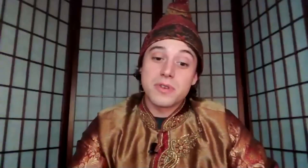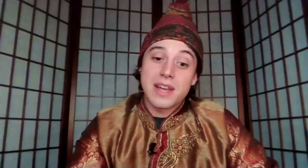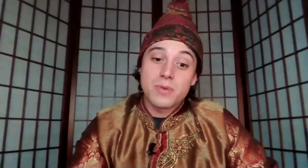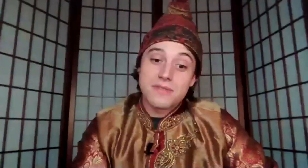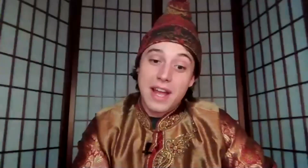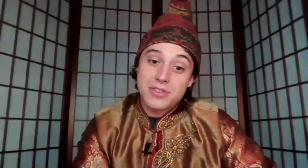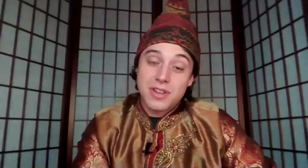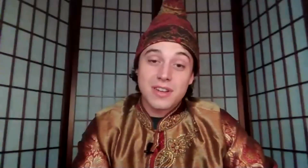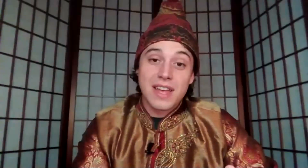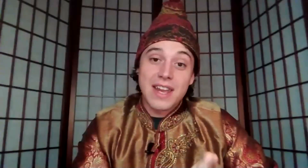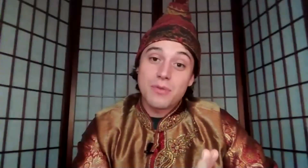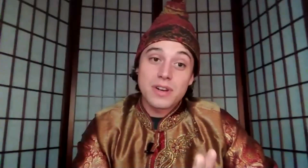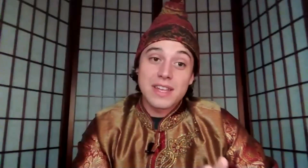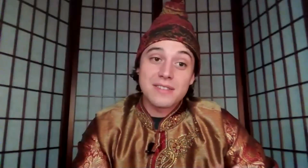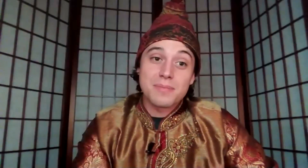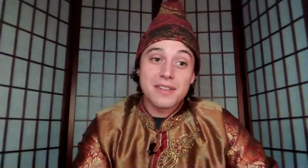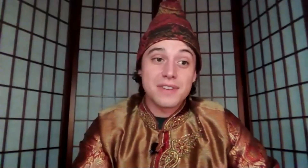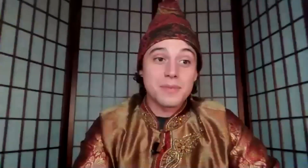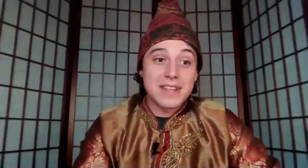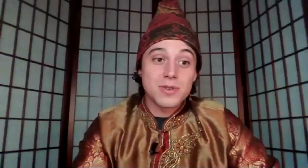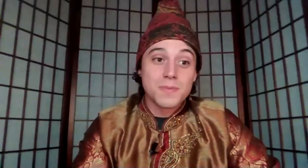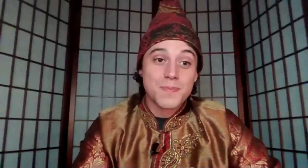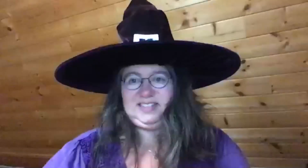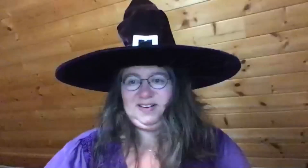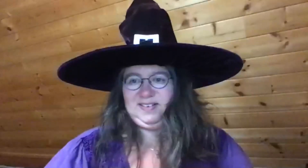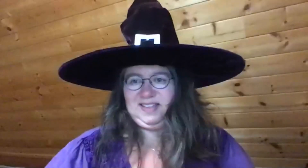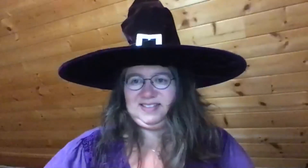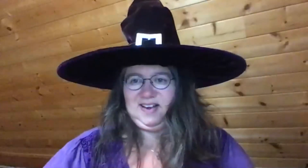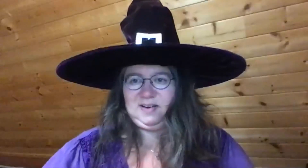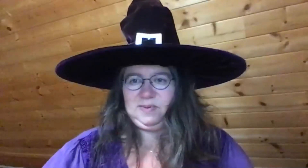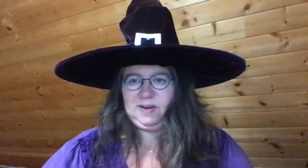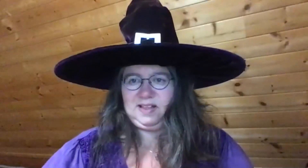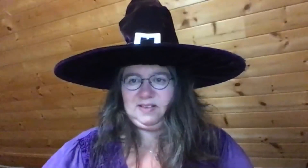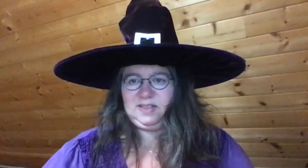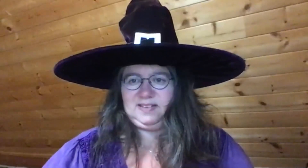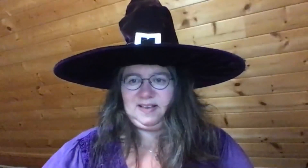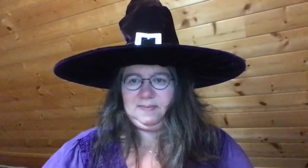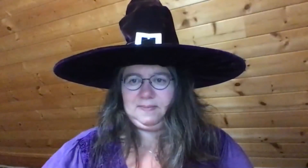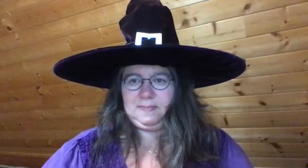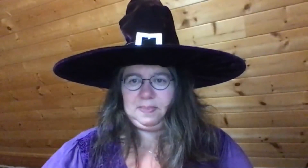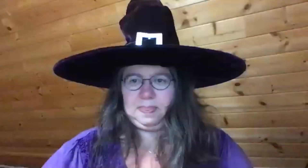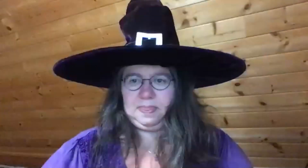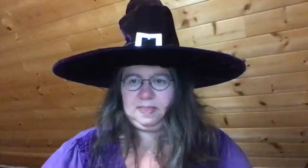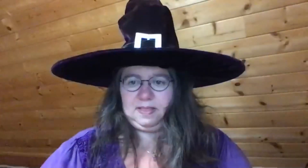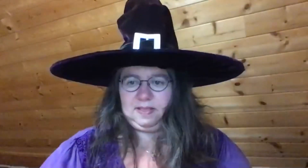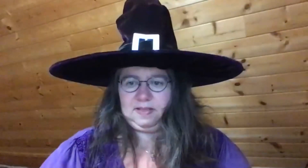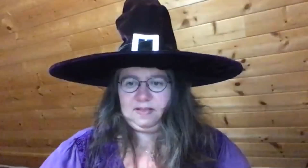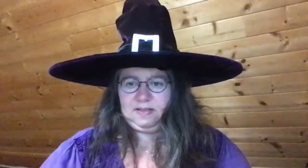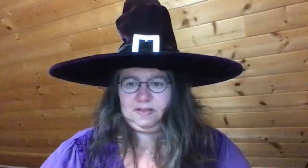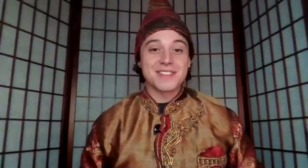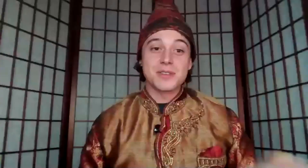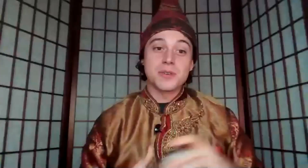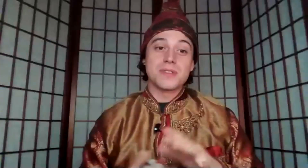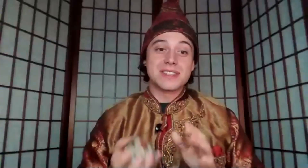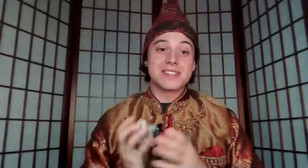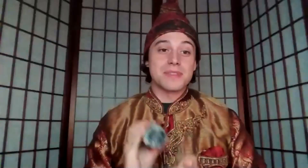want to blow in that win for Angela, and everyone can benefit from that too. Yeah, sure. That's great. We will. Yeah, do it.